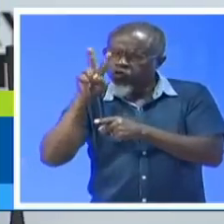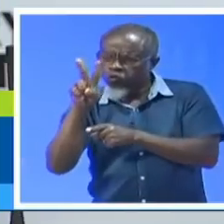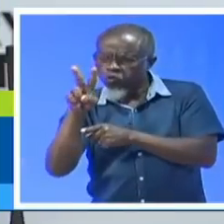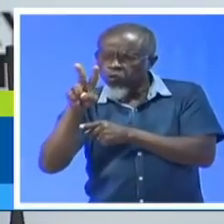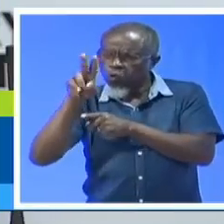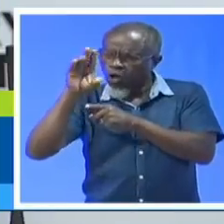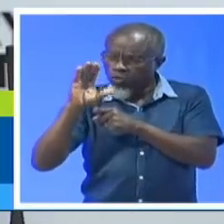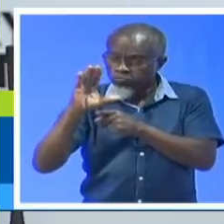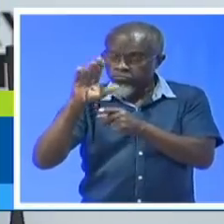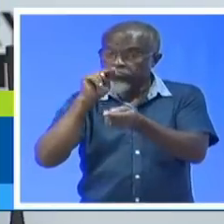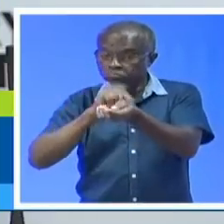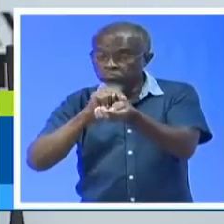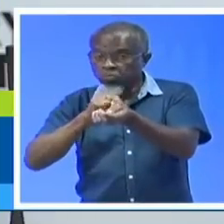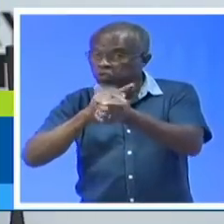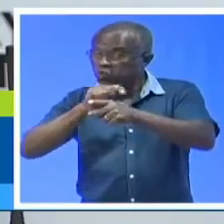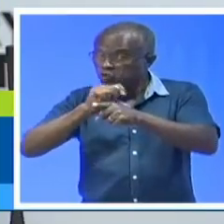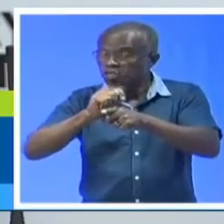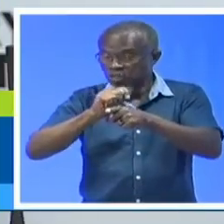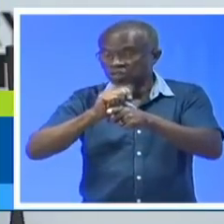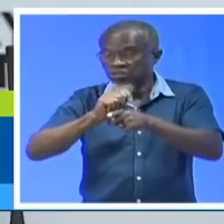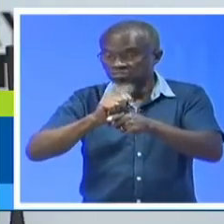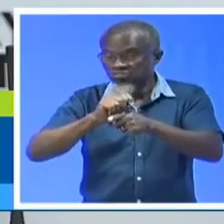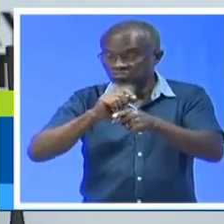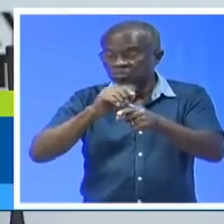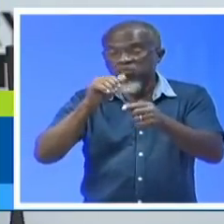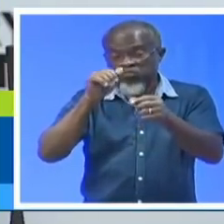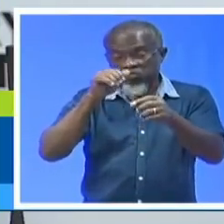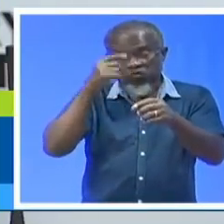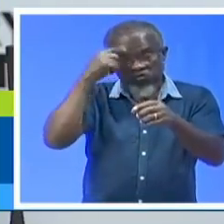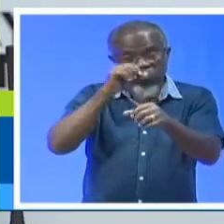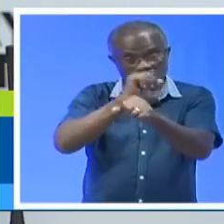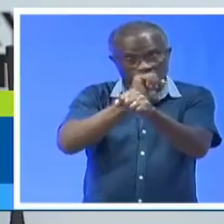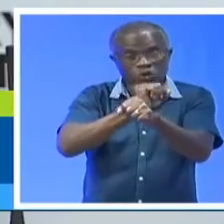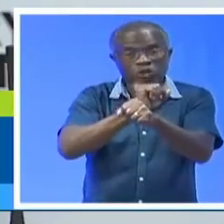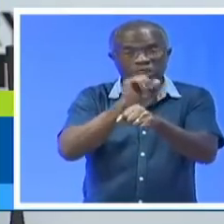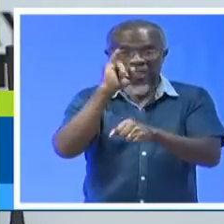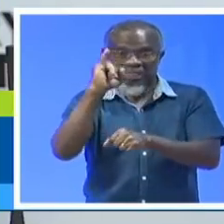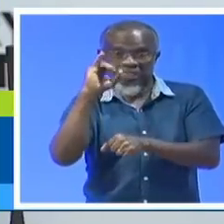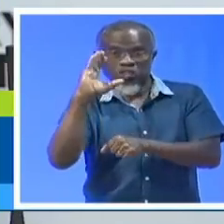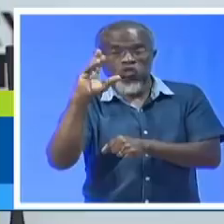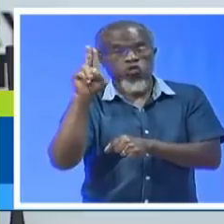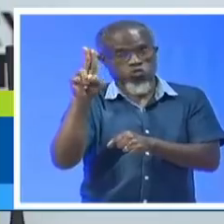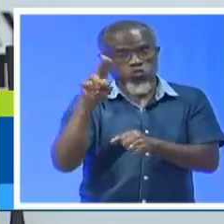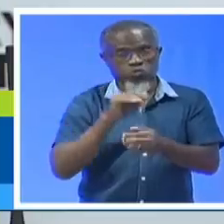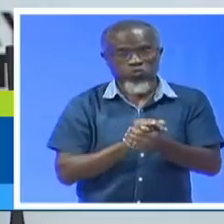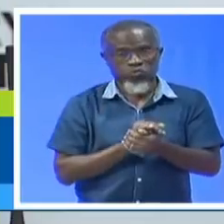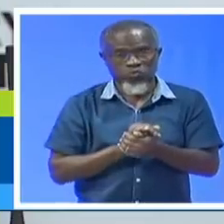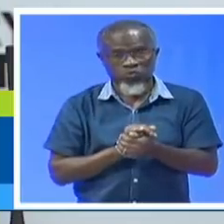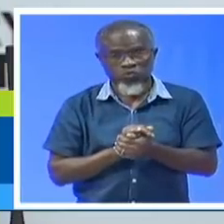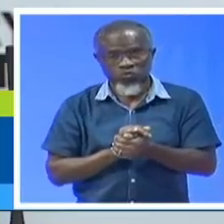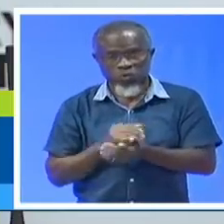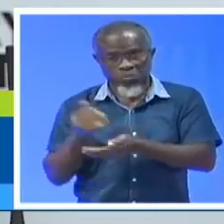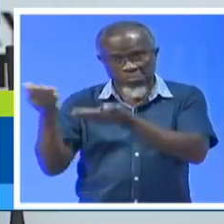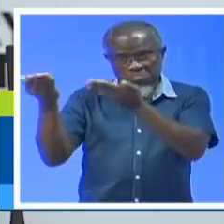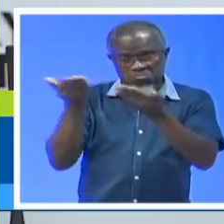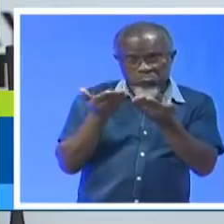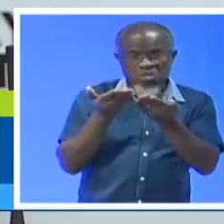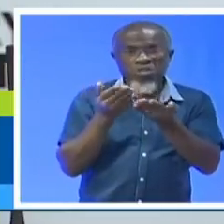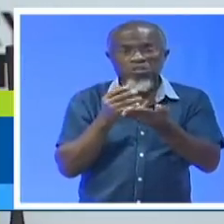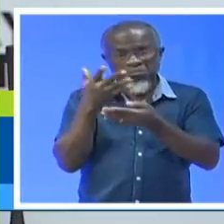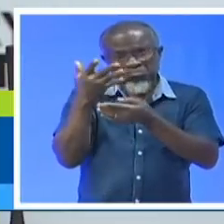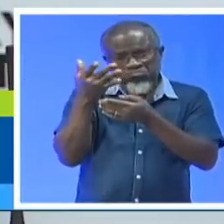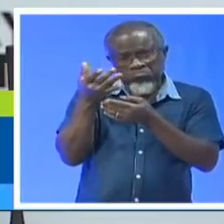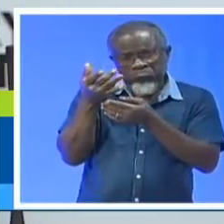management. We brought in about, I give the figures, 18 and 7, about 25 ICU